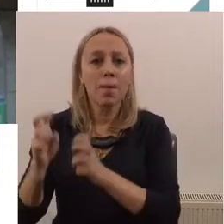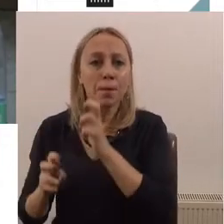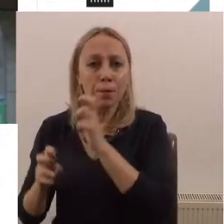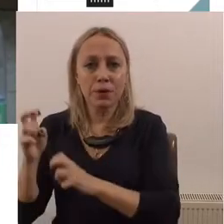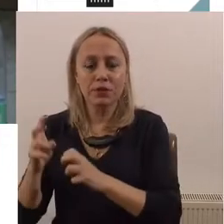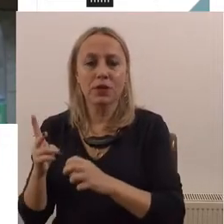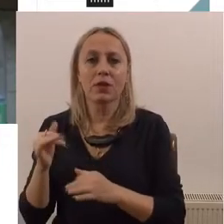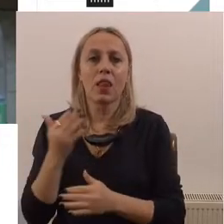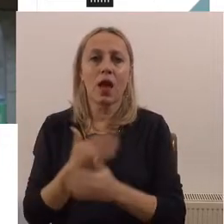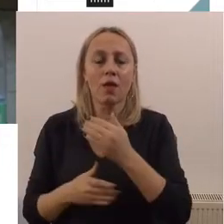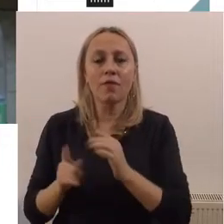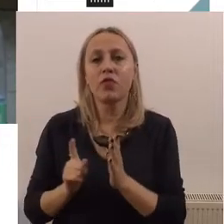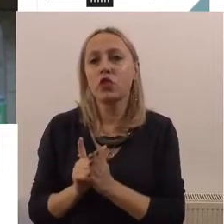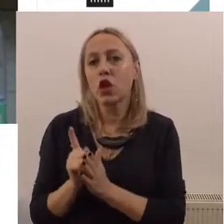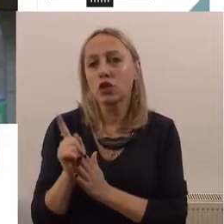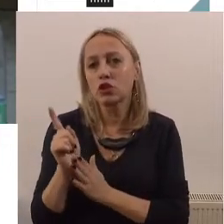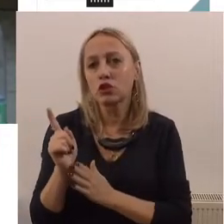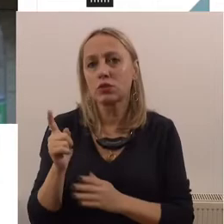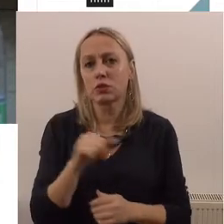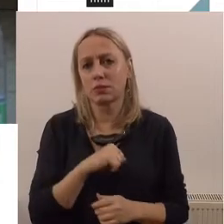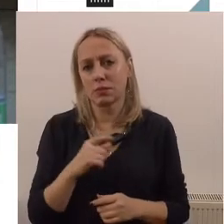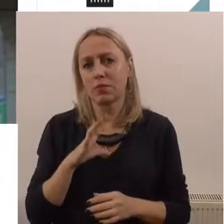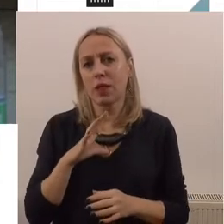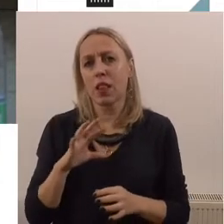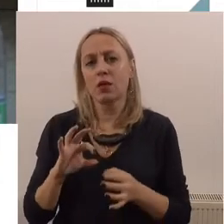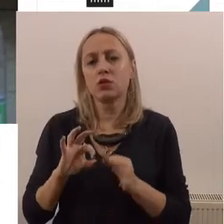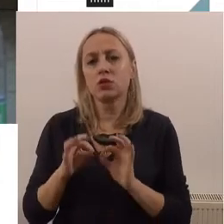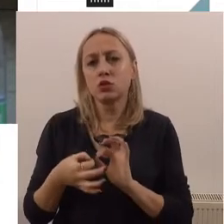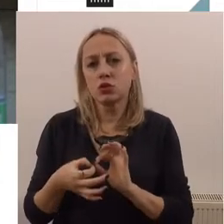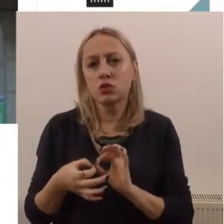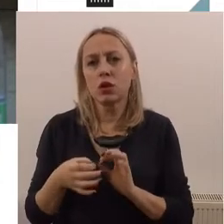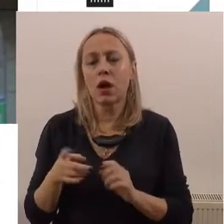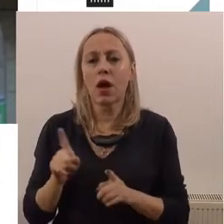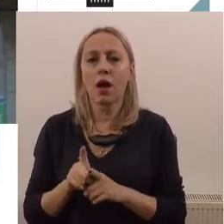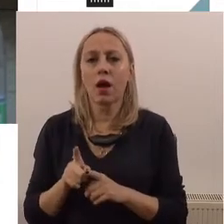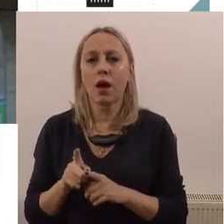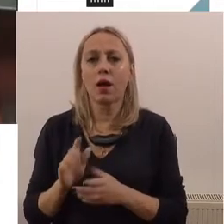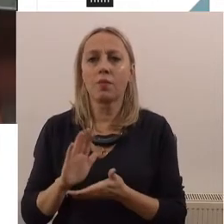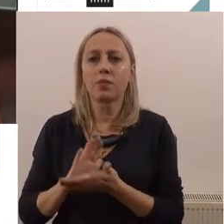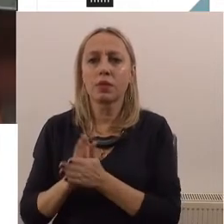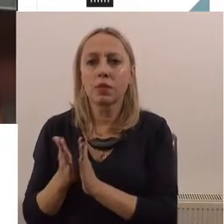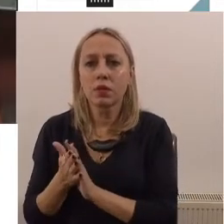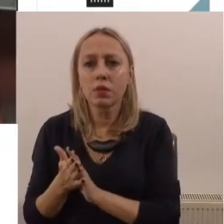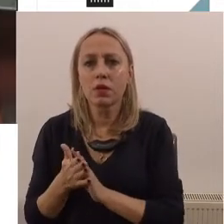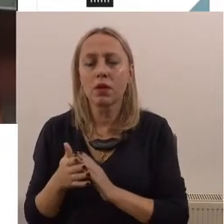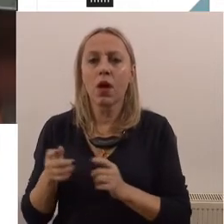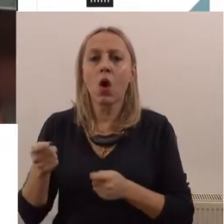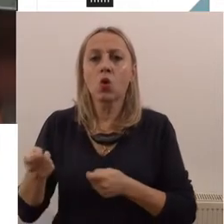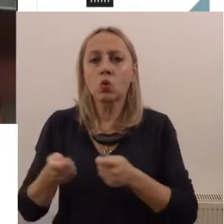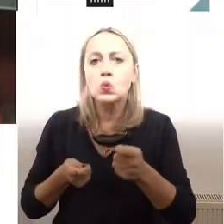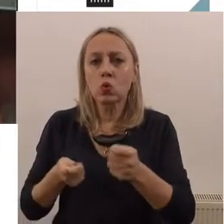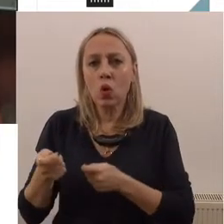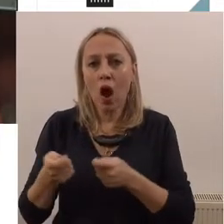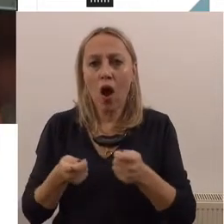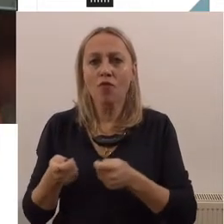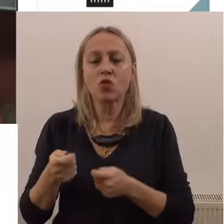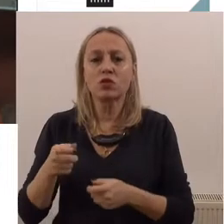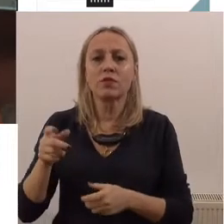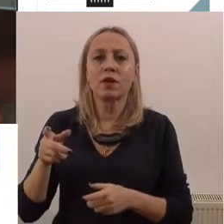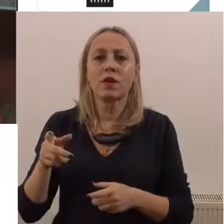We made several tours to the production facilities, and the first difficult thing was to